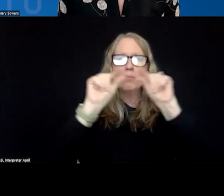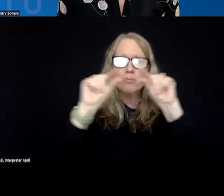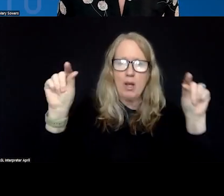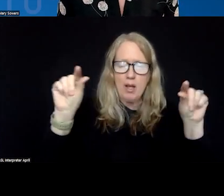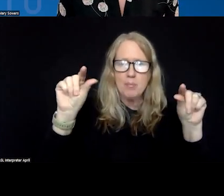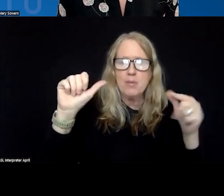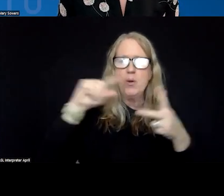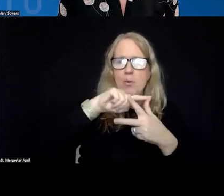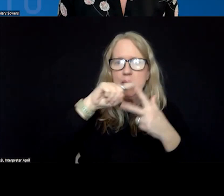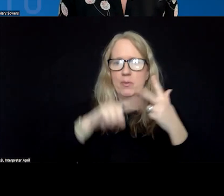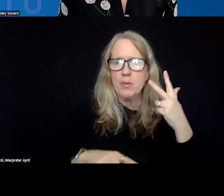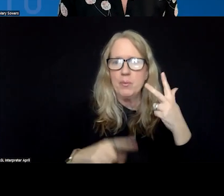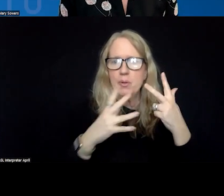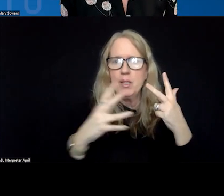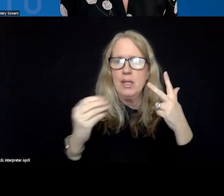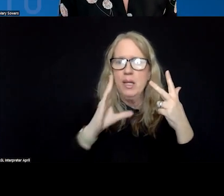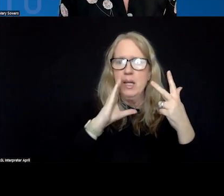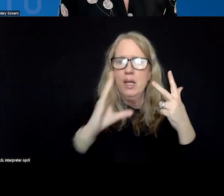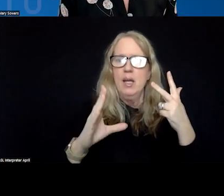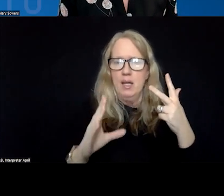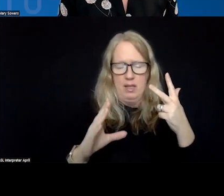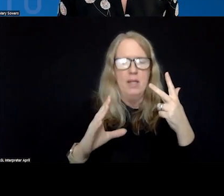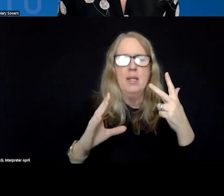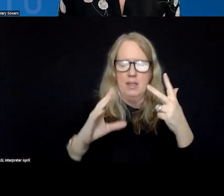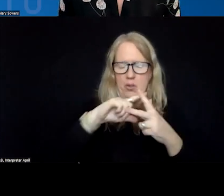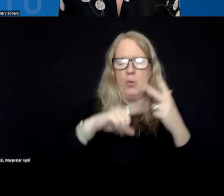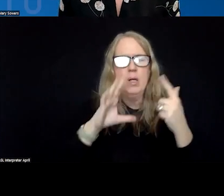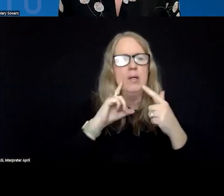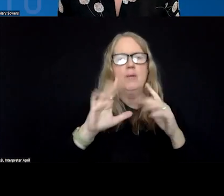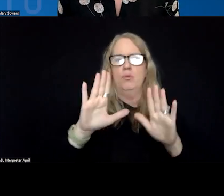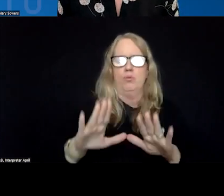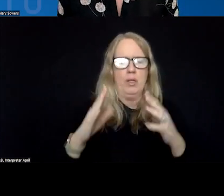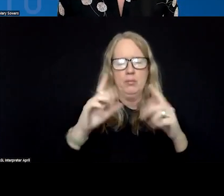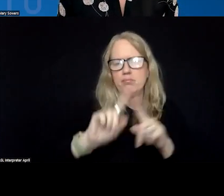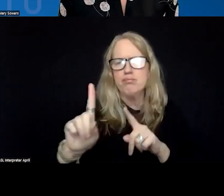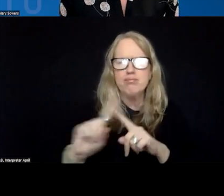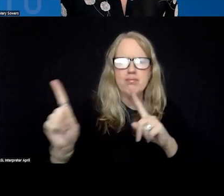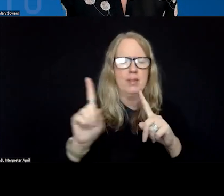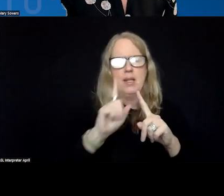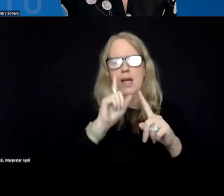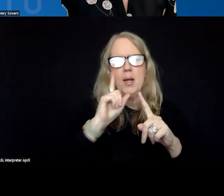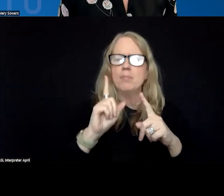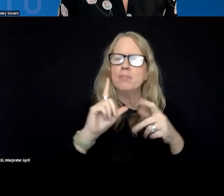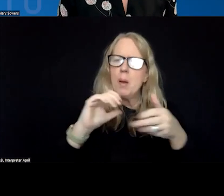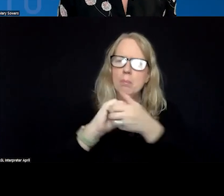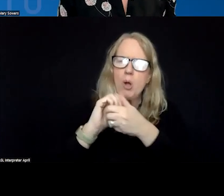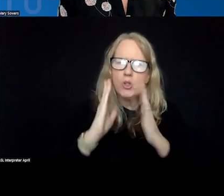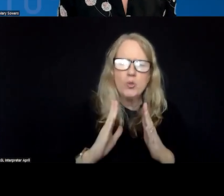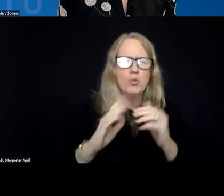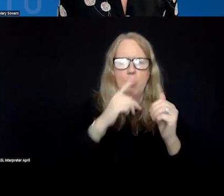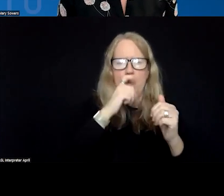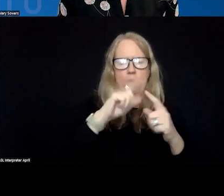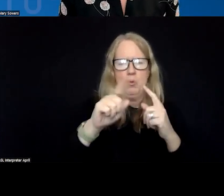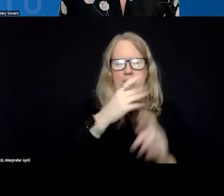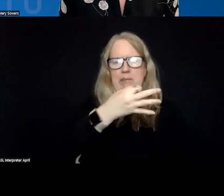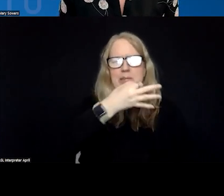our 3 primary organizations indicated, but we've got a great bevy of other partners who really round out the